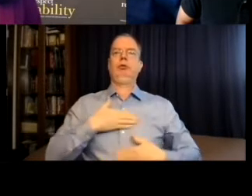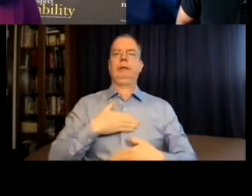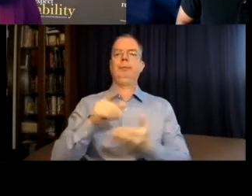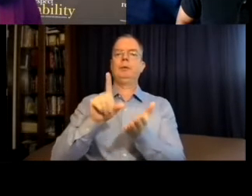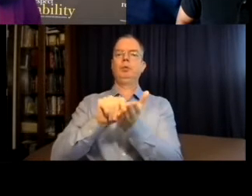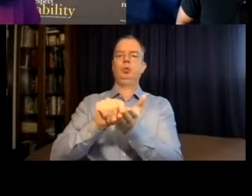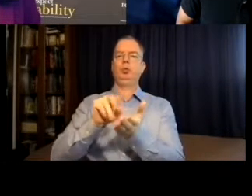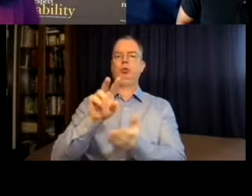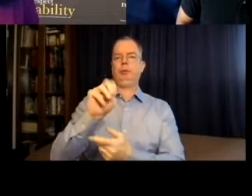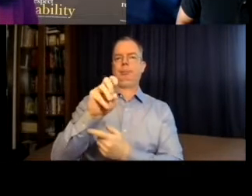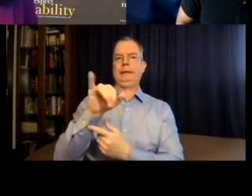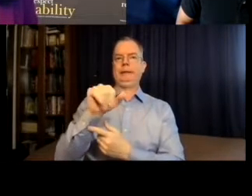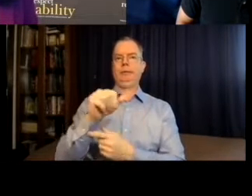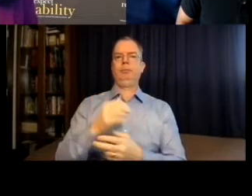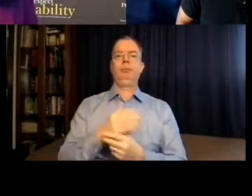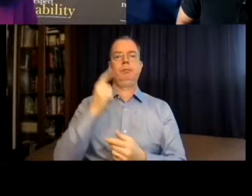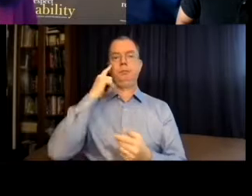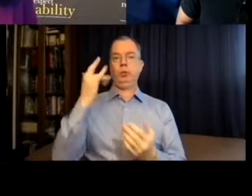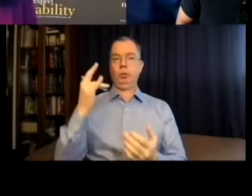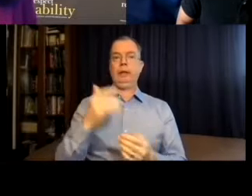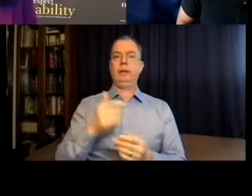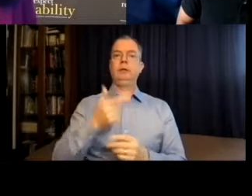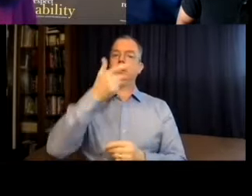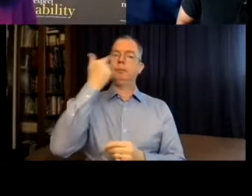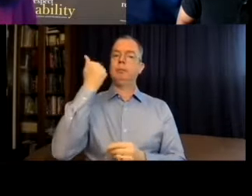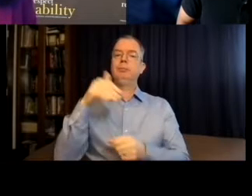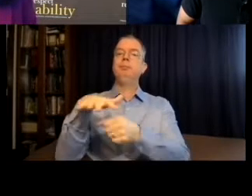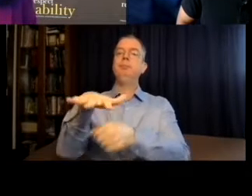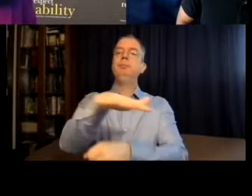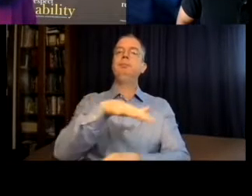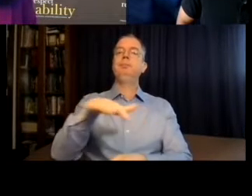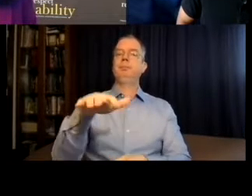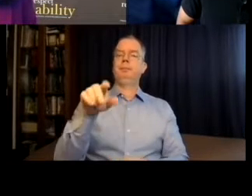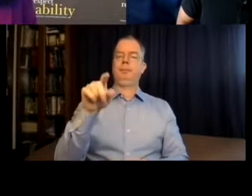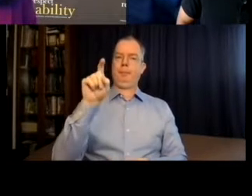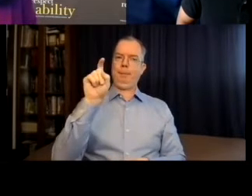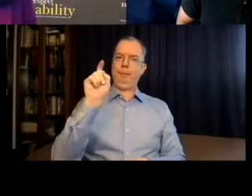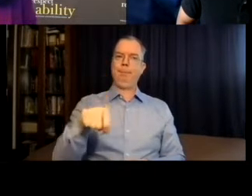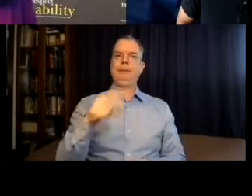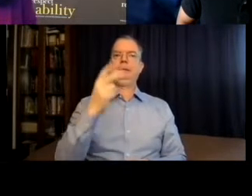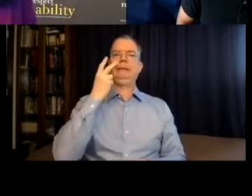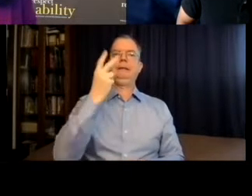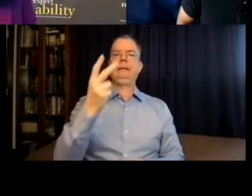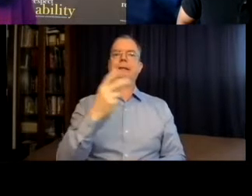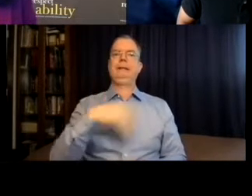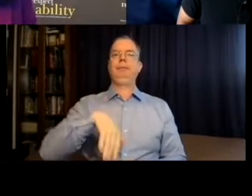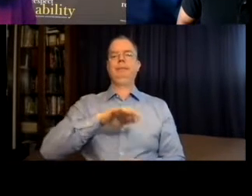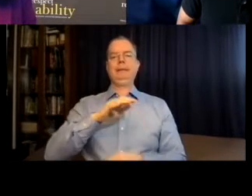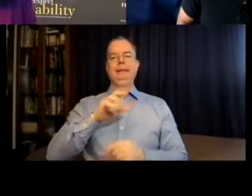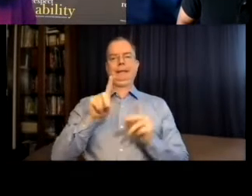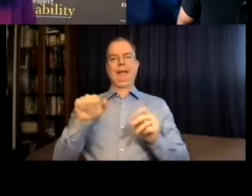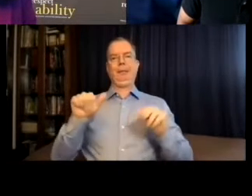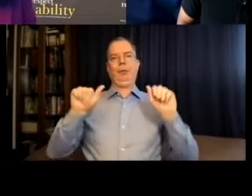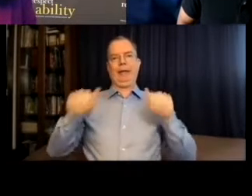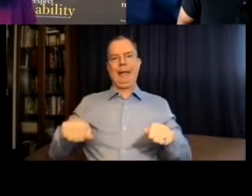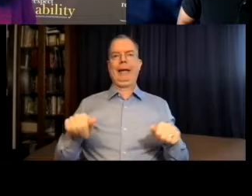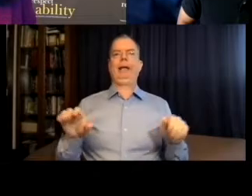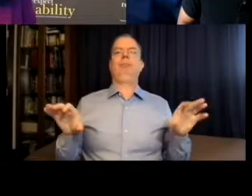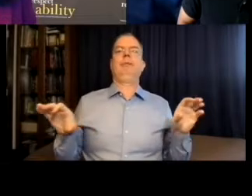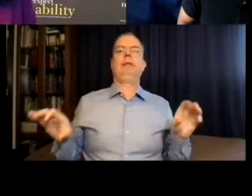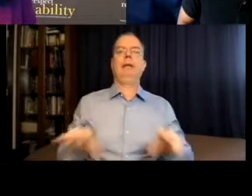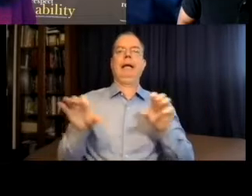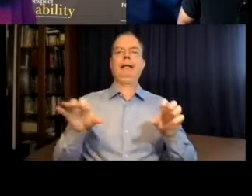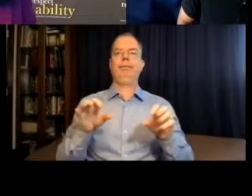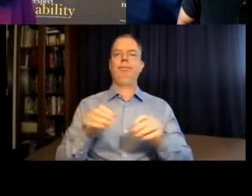The first program area we want to discuss in more detail is entertainment and news media. Why? Because people have